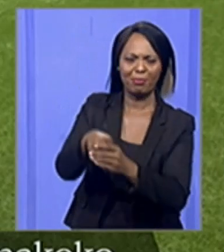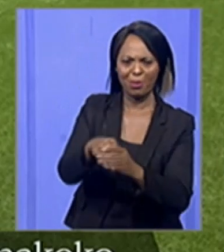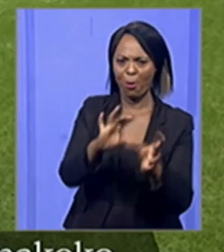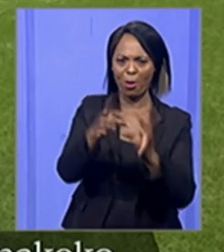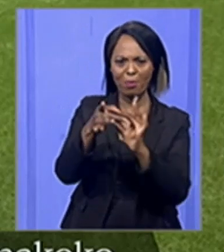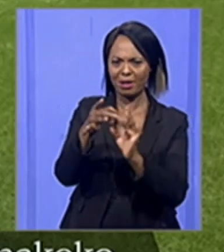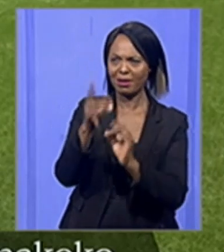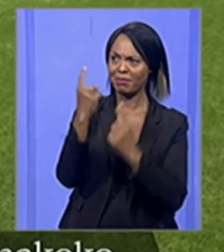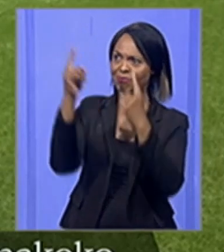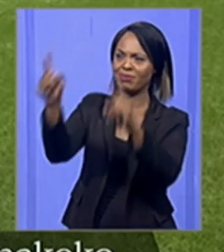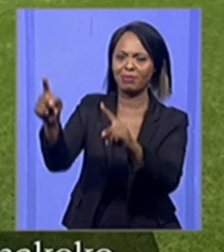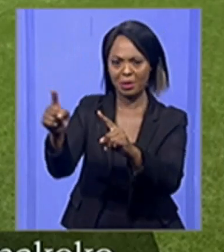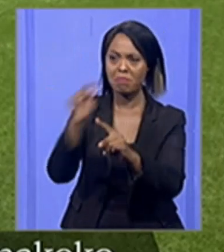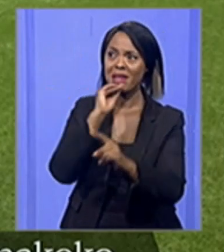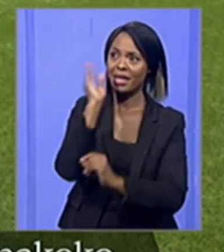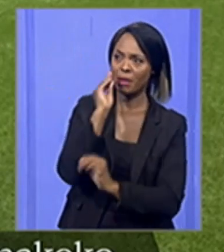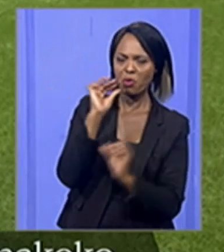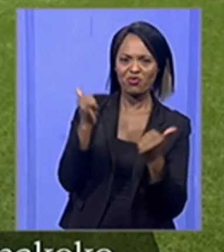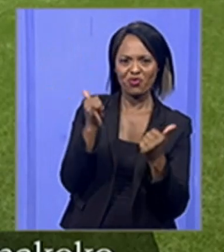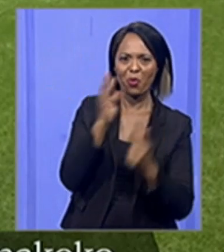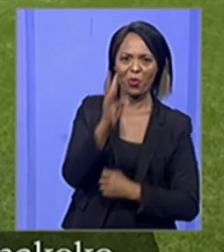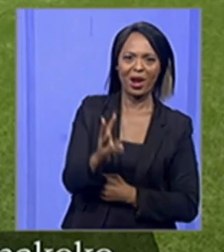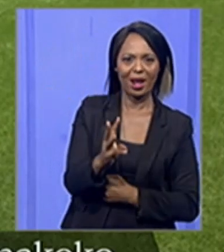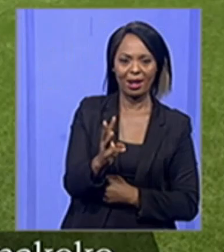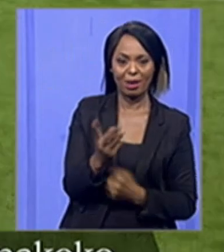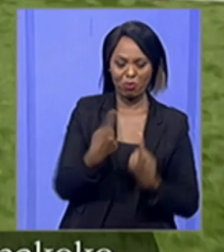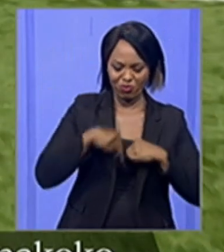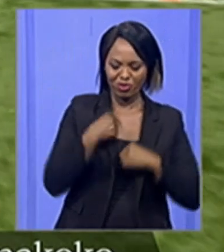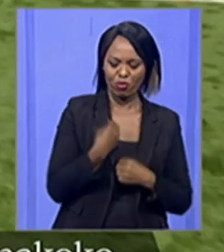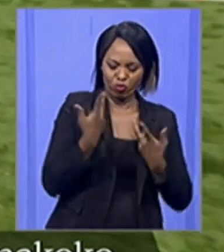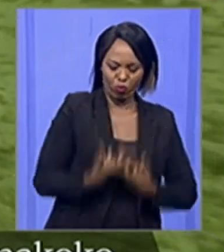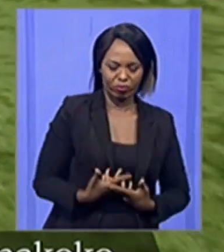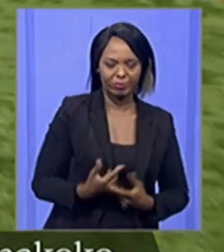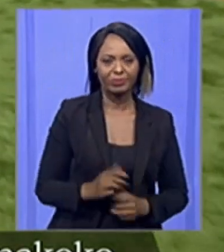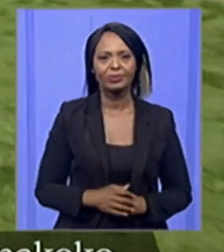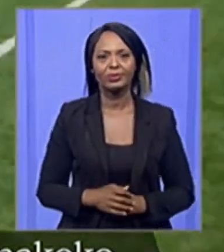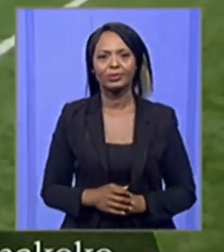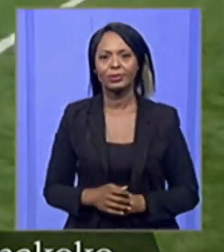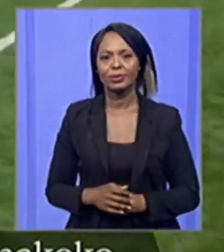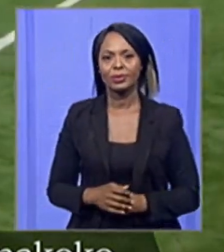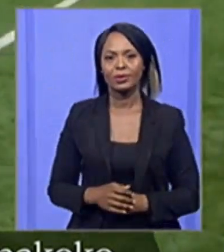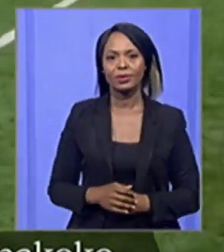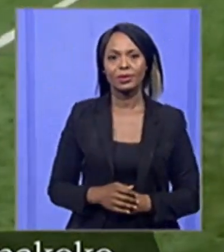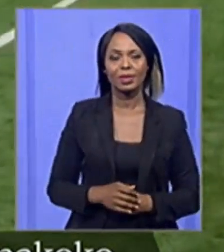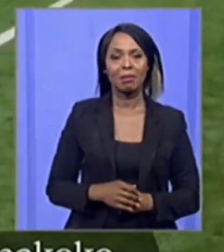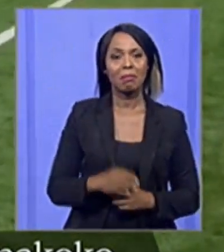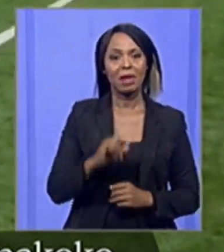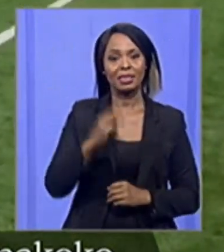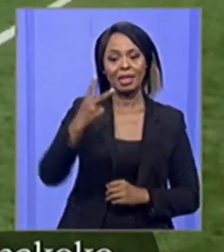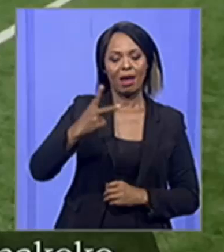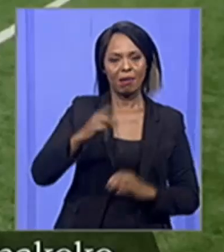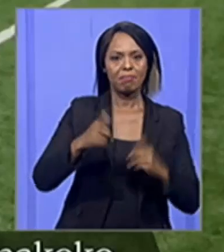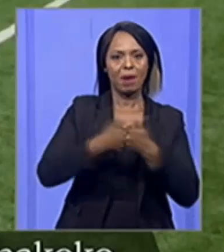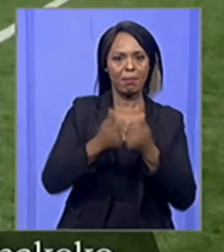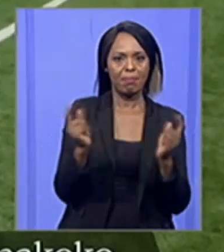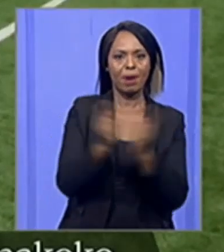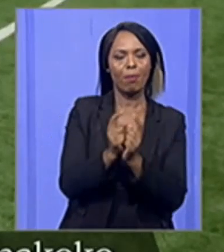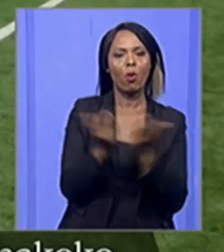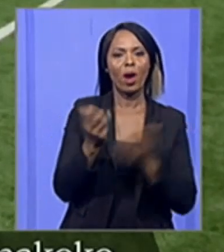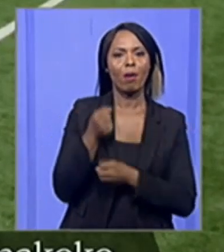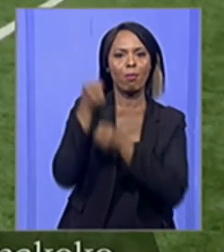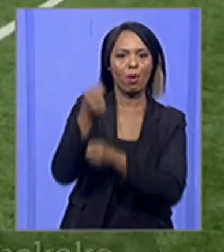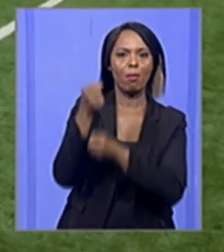a good experience, especially for us as young players. Leoto la bobedi la papadi le tla ralokelwa ka Mbombela bekeng e tlago